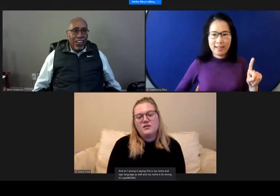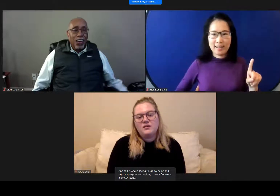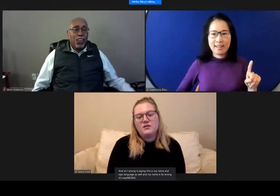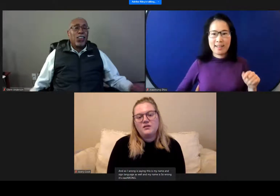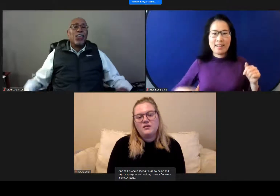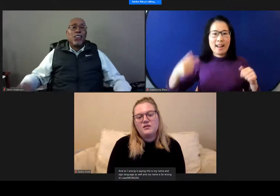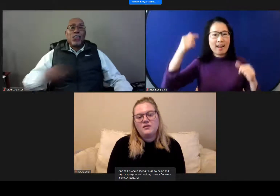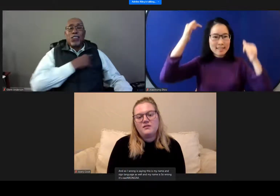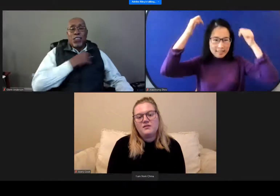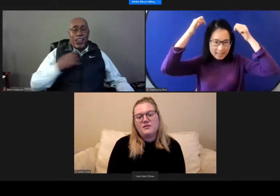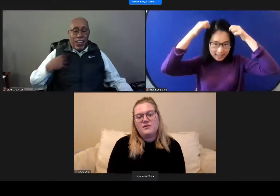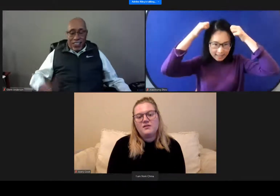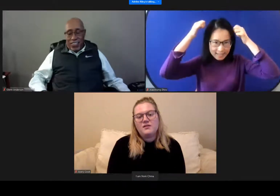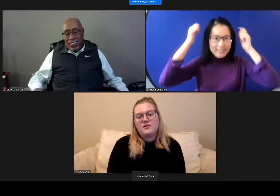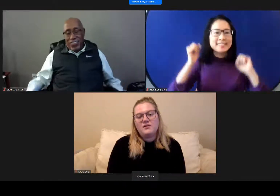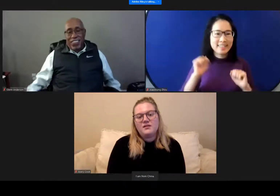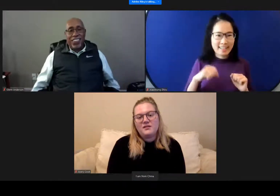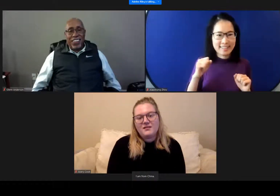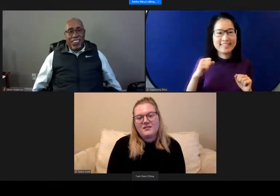I am from China.